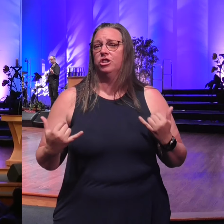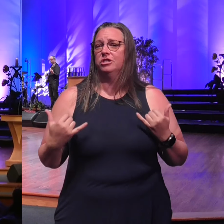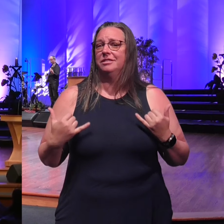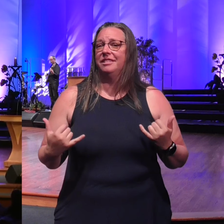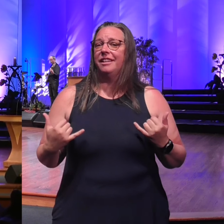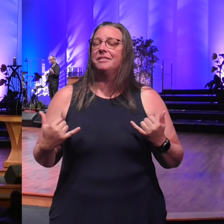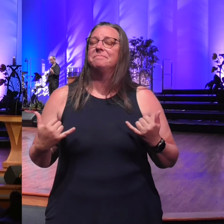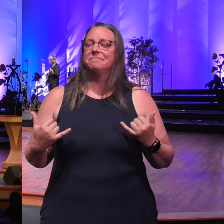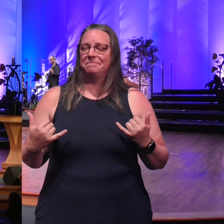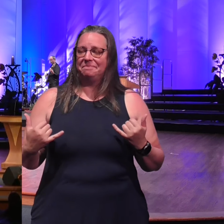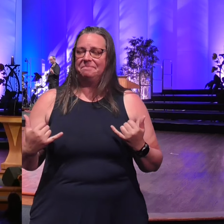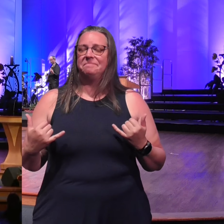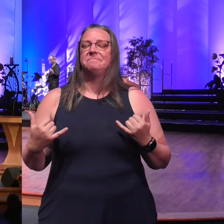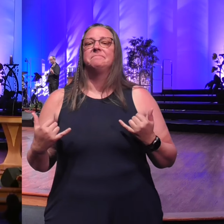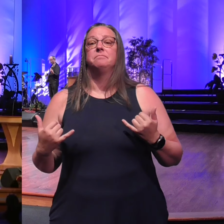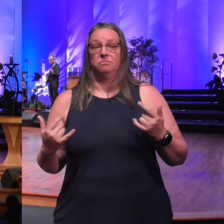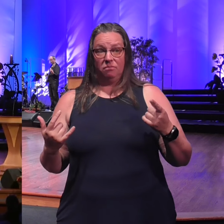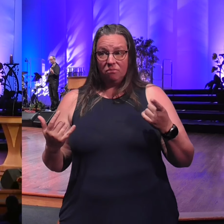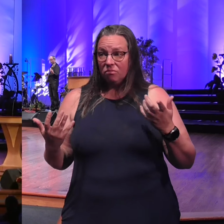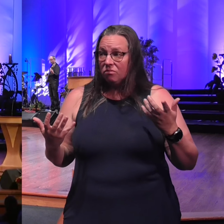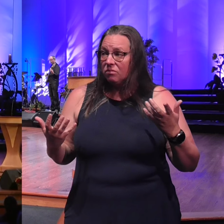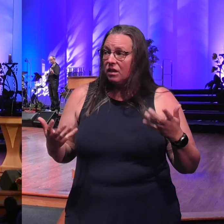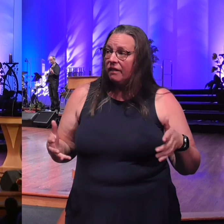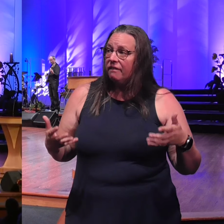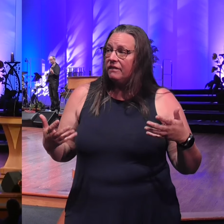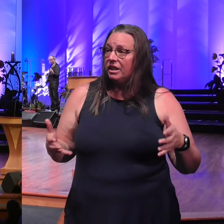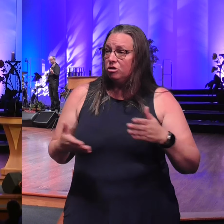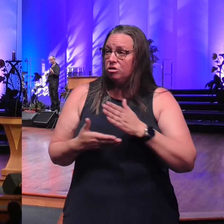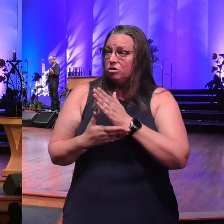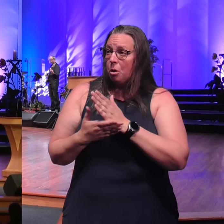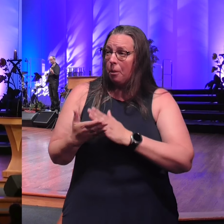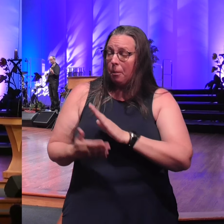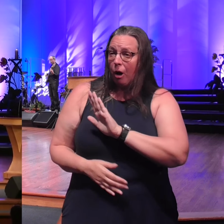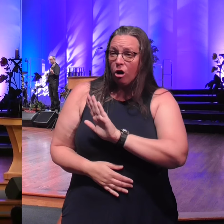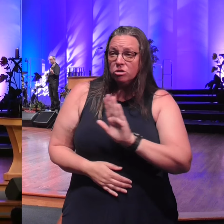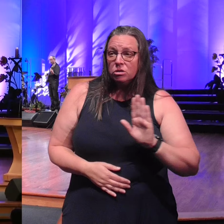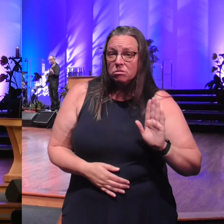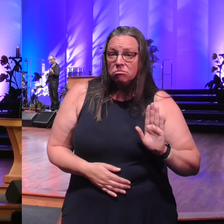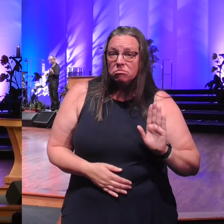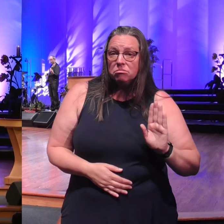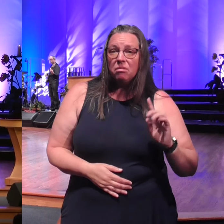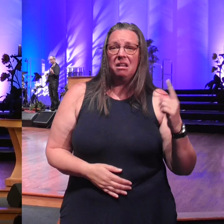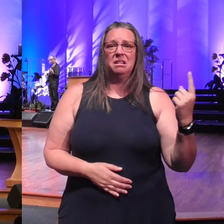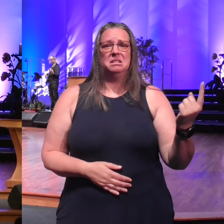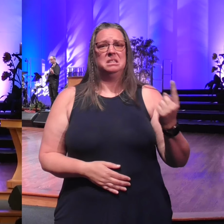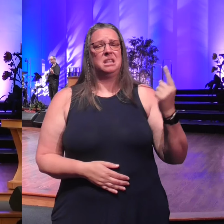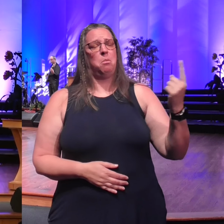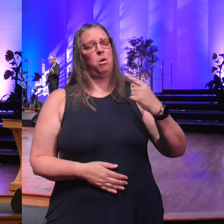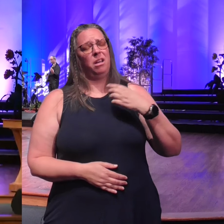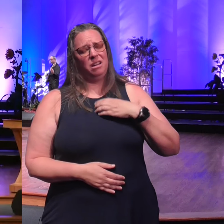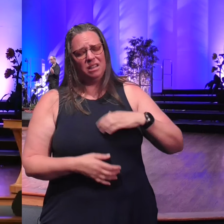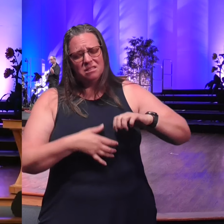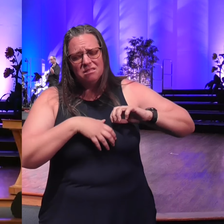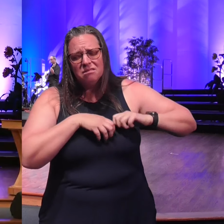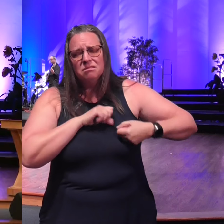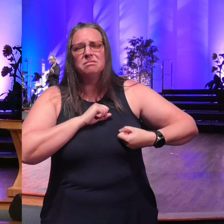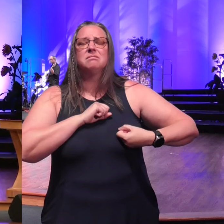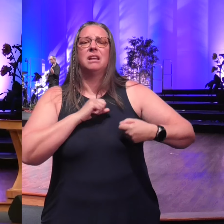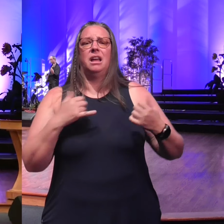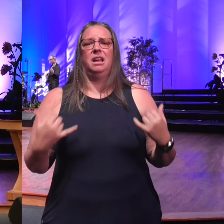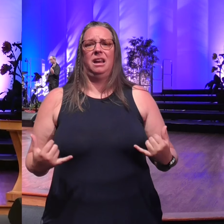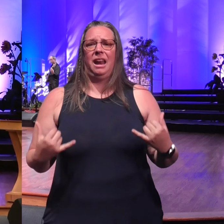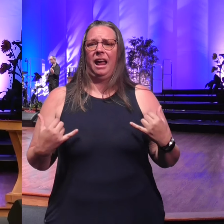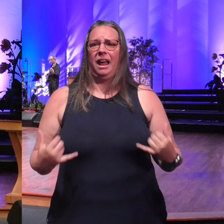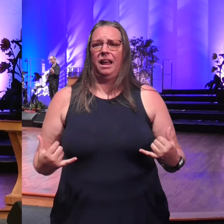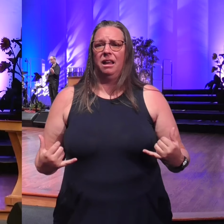Today, have you done your part? Someone's in despair this day.